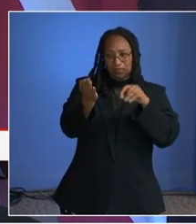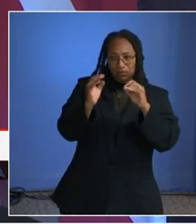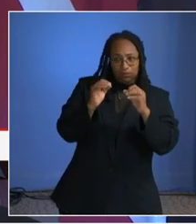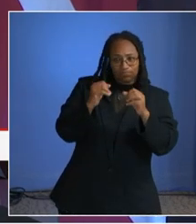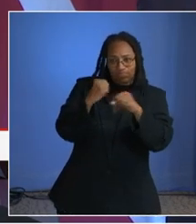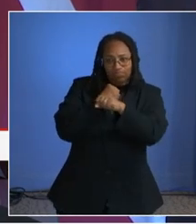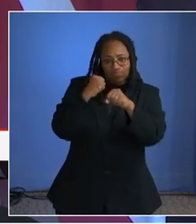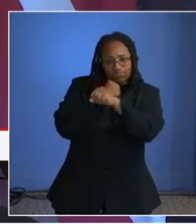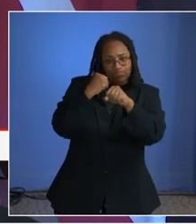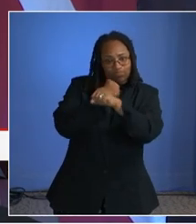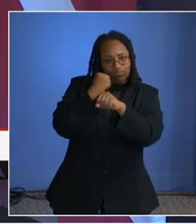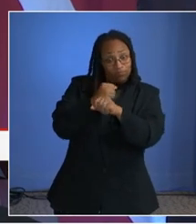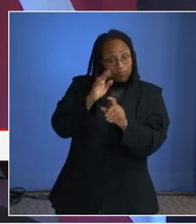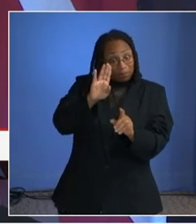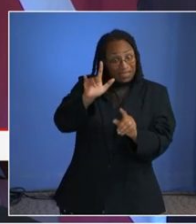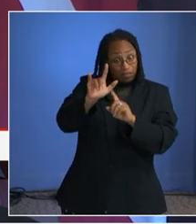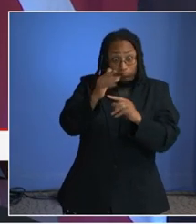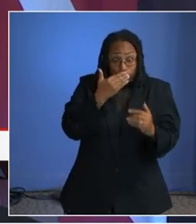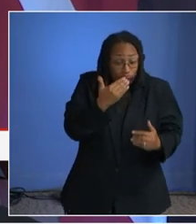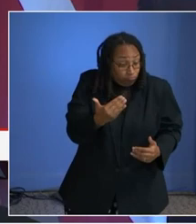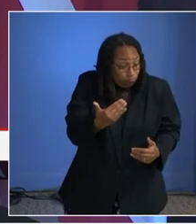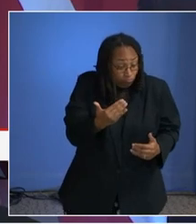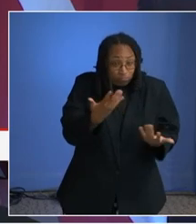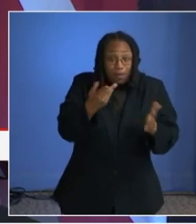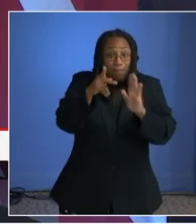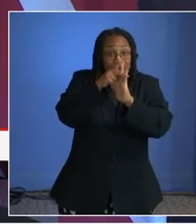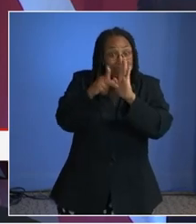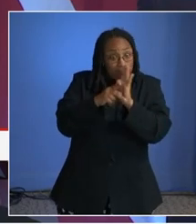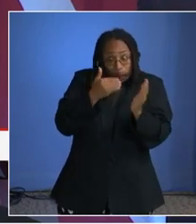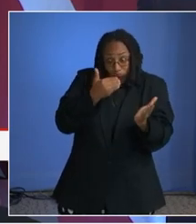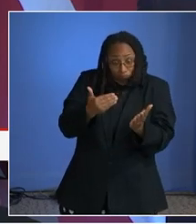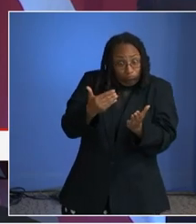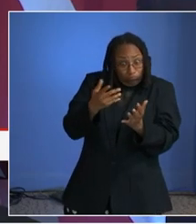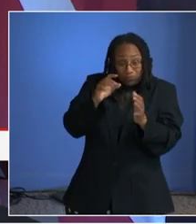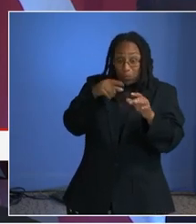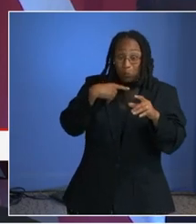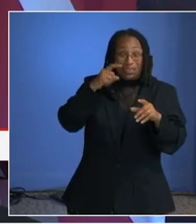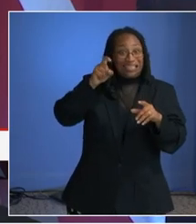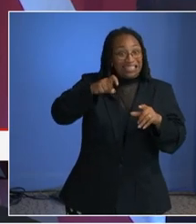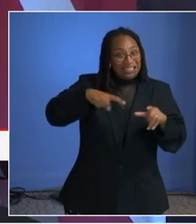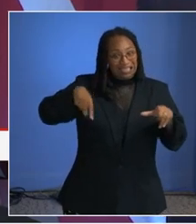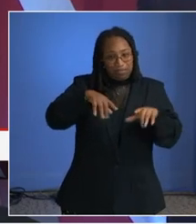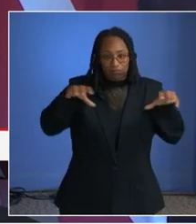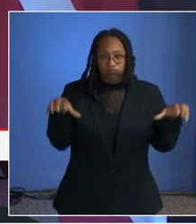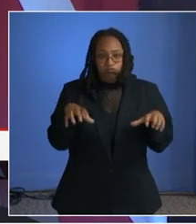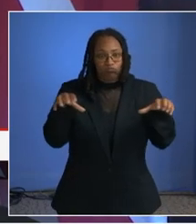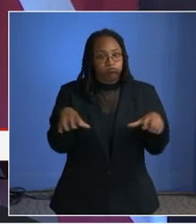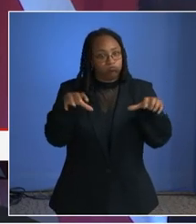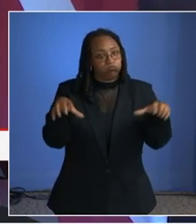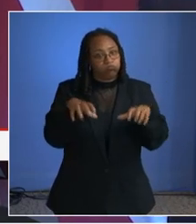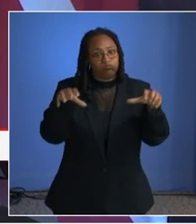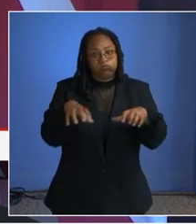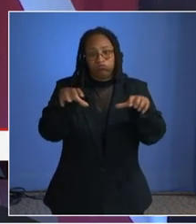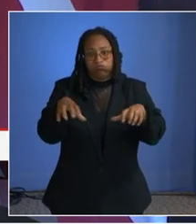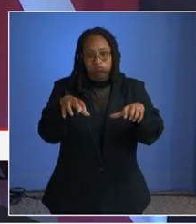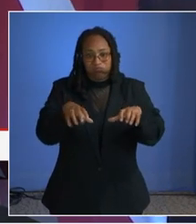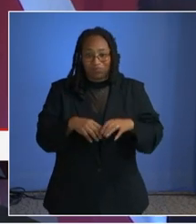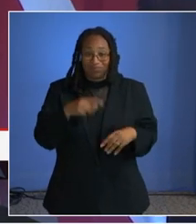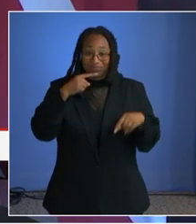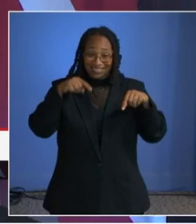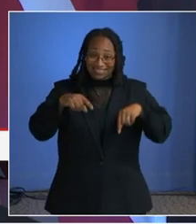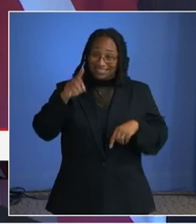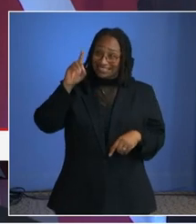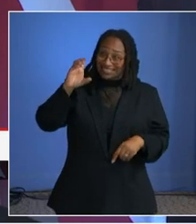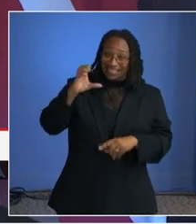policy, but it's necessary, I think, for the council to keep its momentum